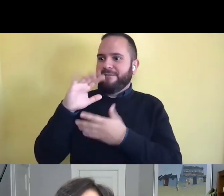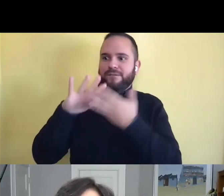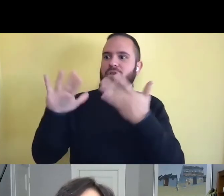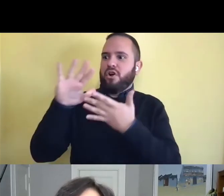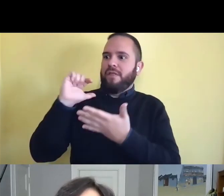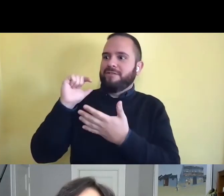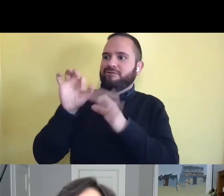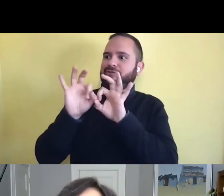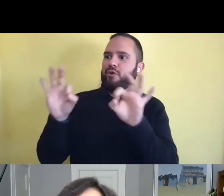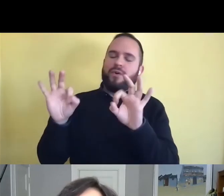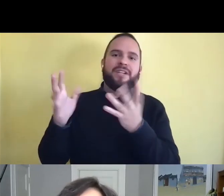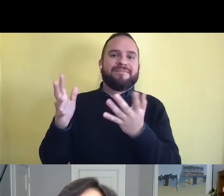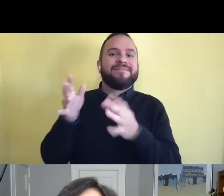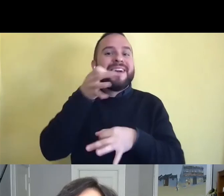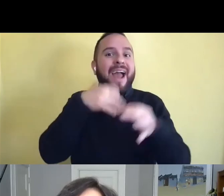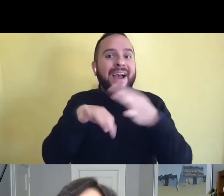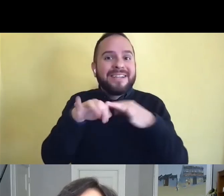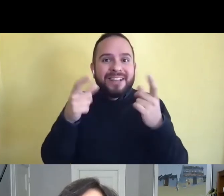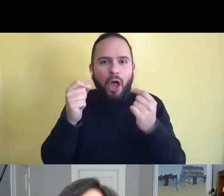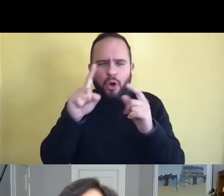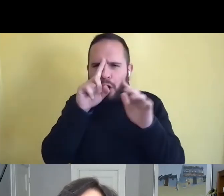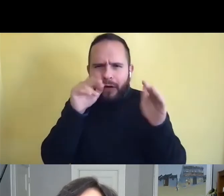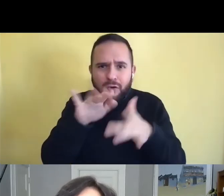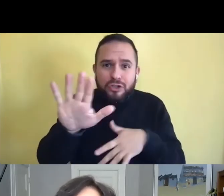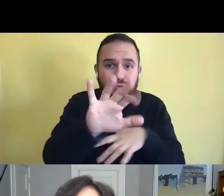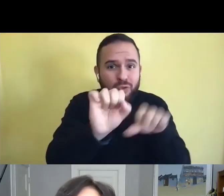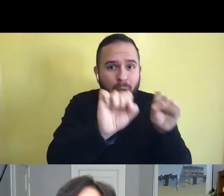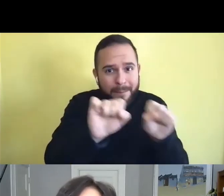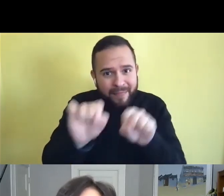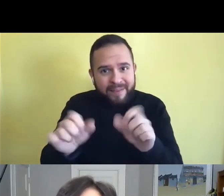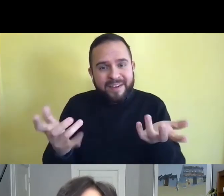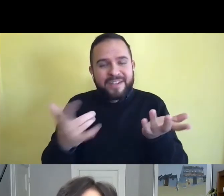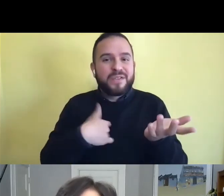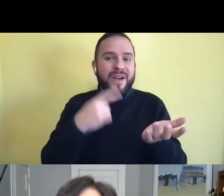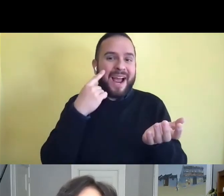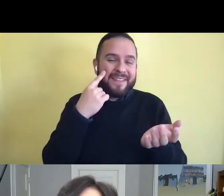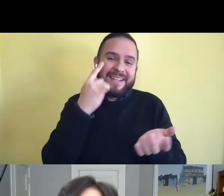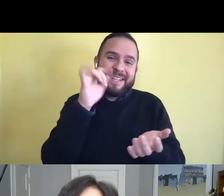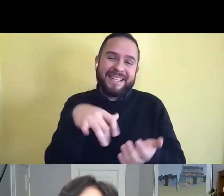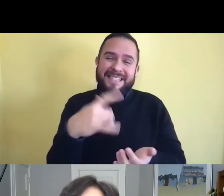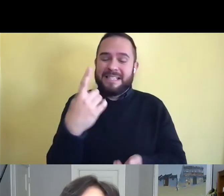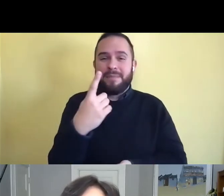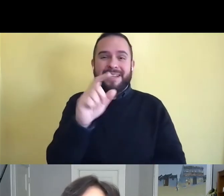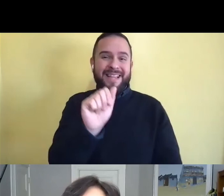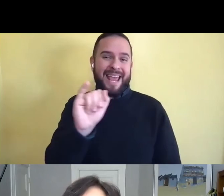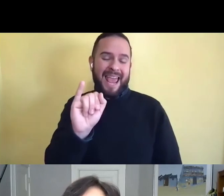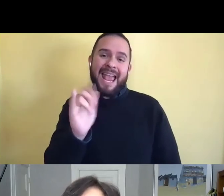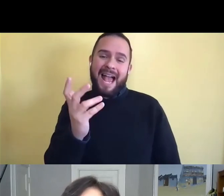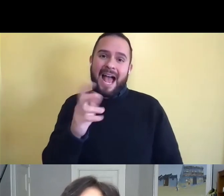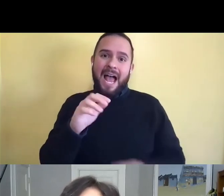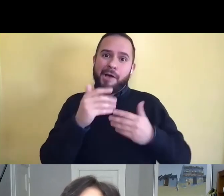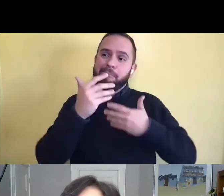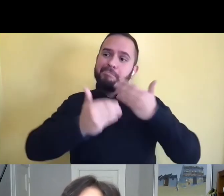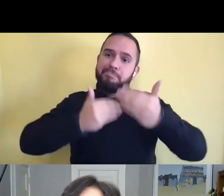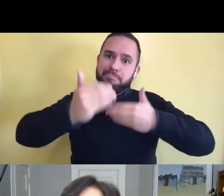abilities, right? And this is actually one thing that AI, as over time, can help, because